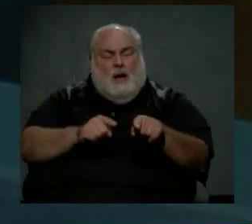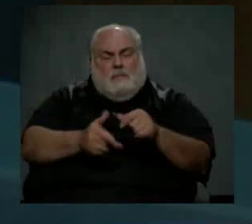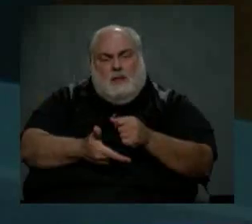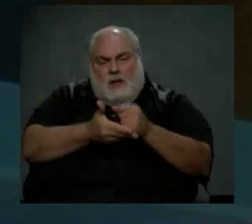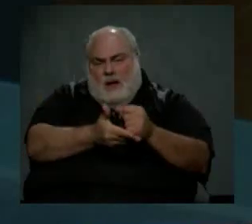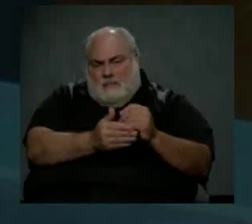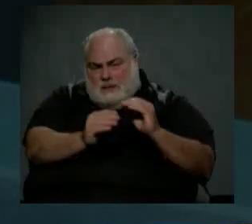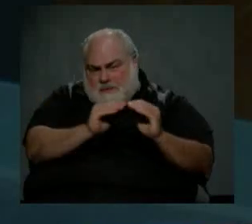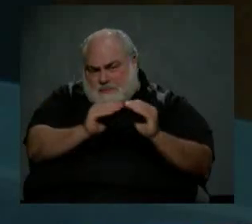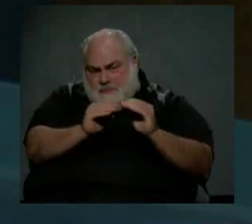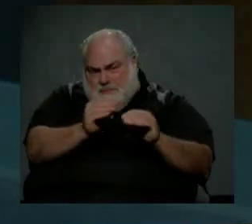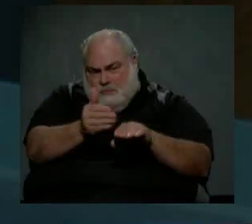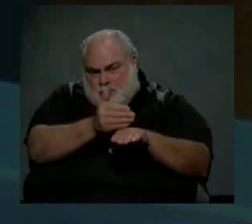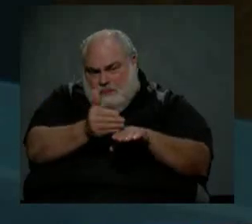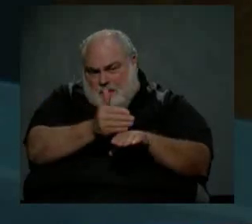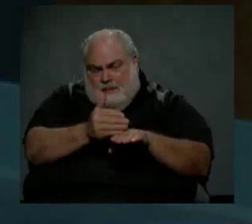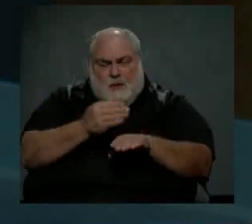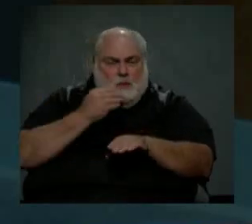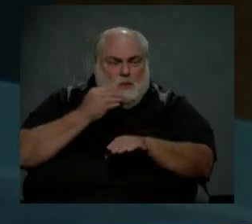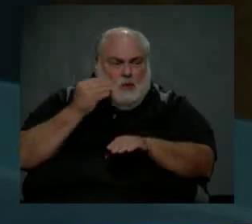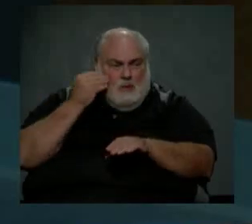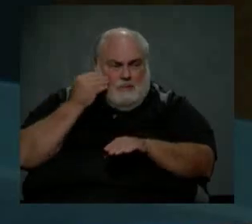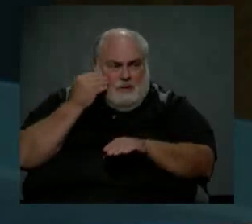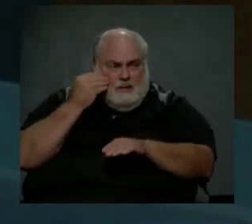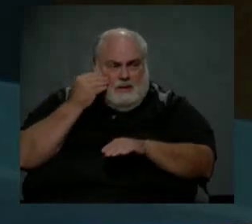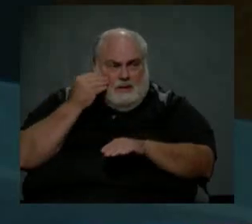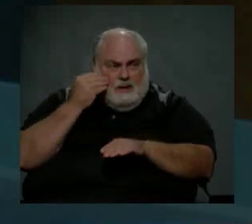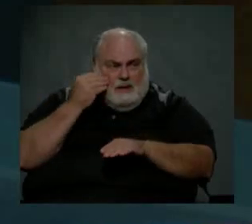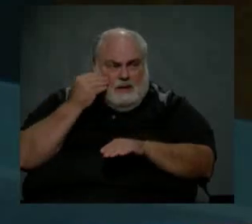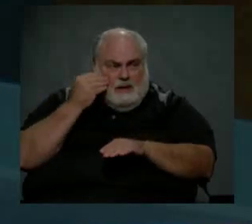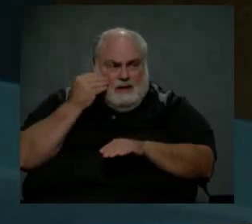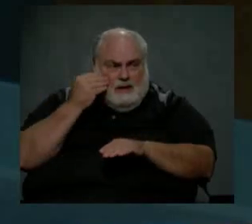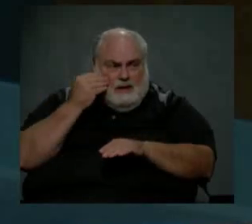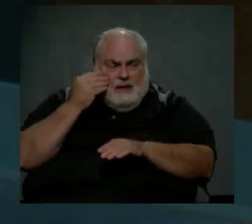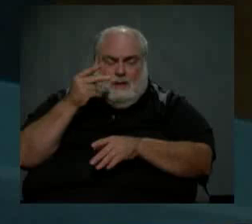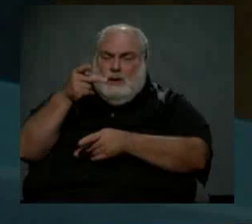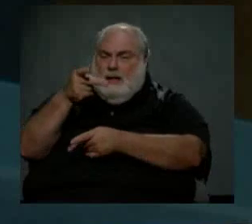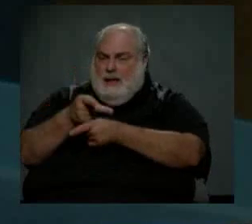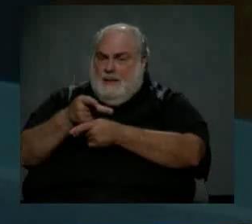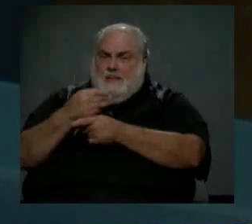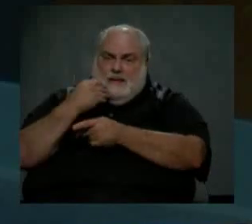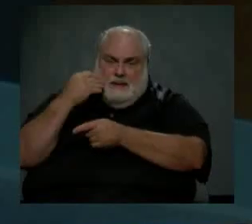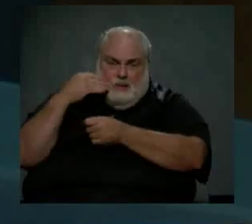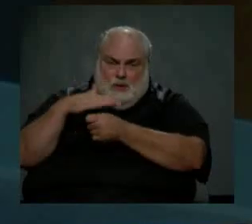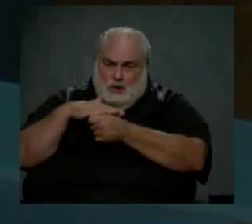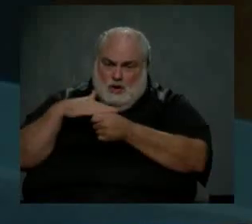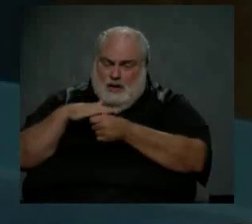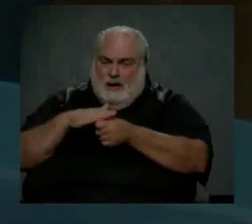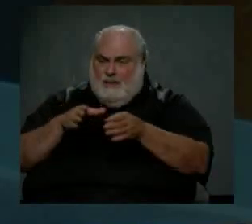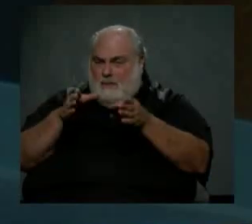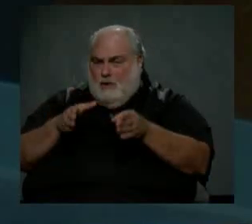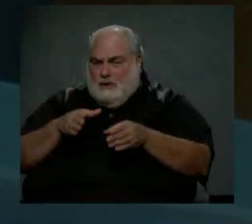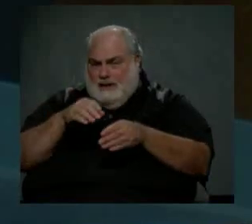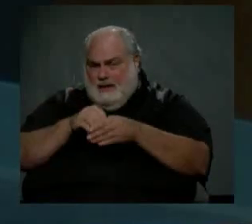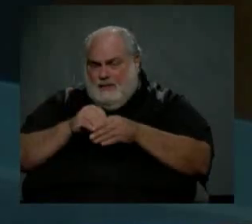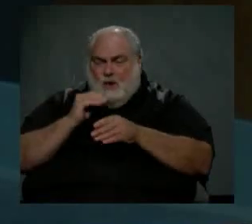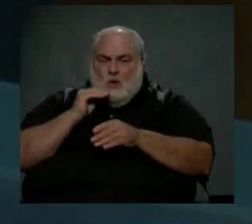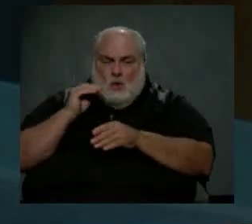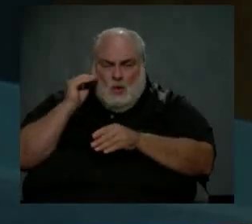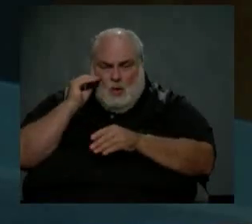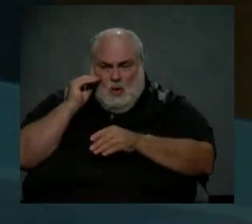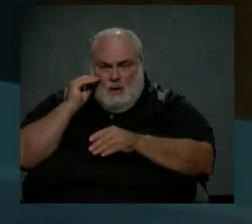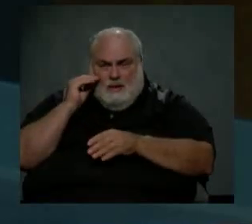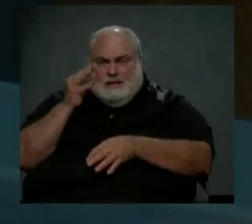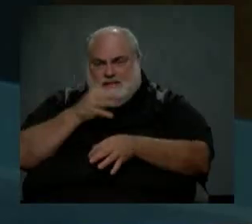do these repairs on this home. It would keep the neighborhood. It would also keep the person in their home in lots of